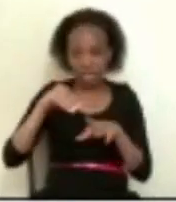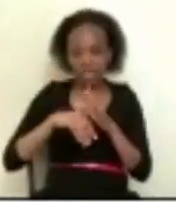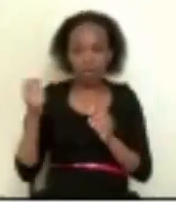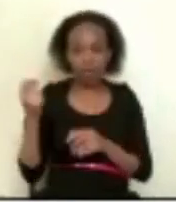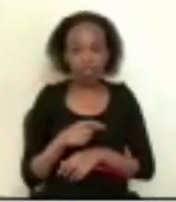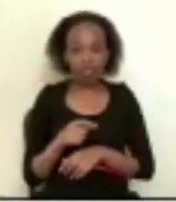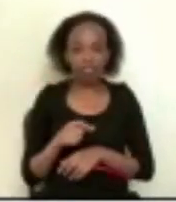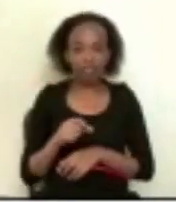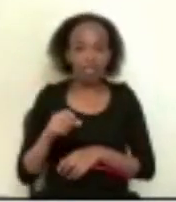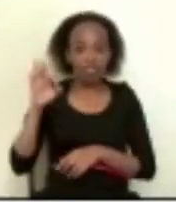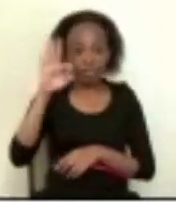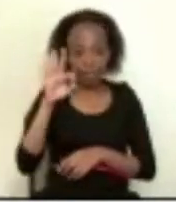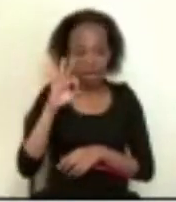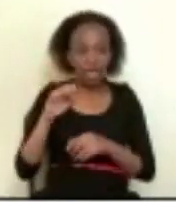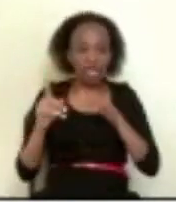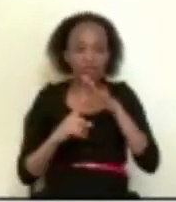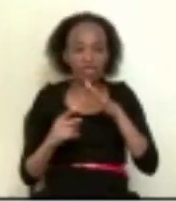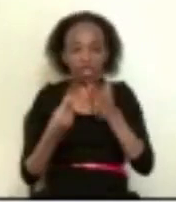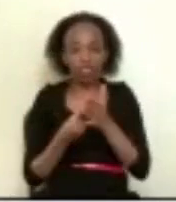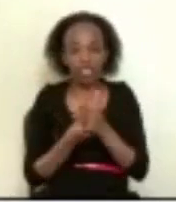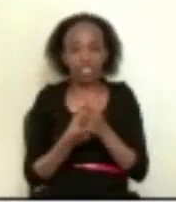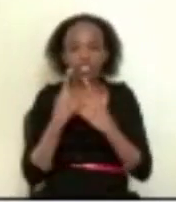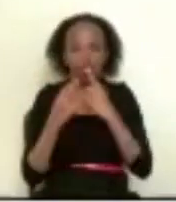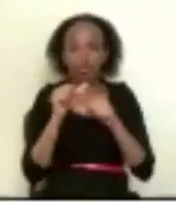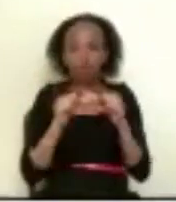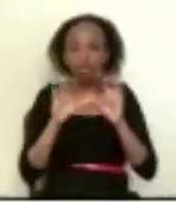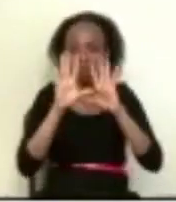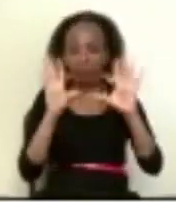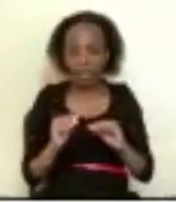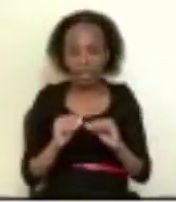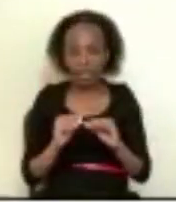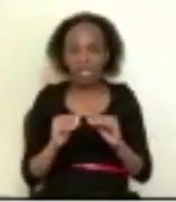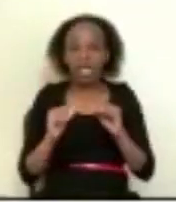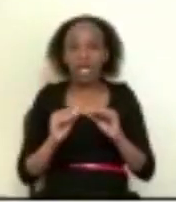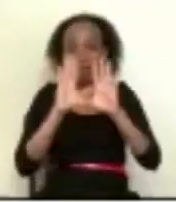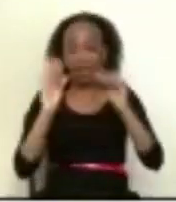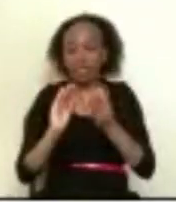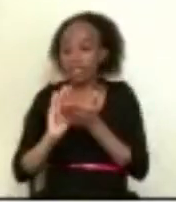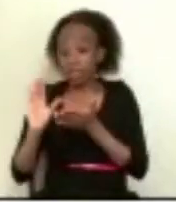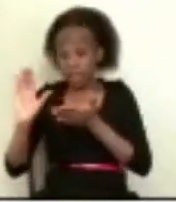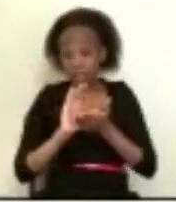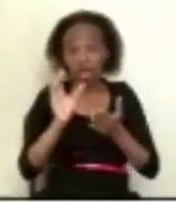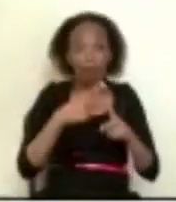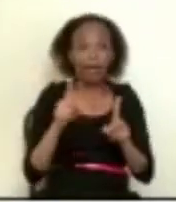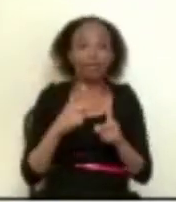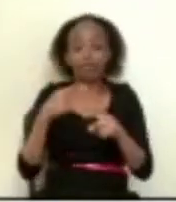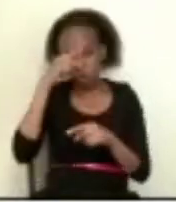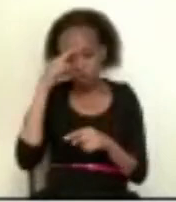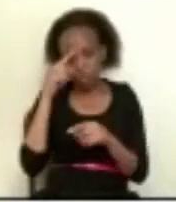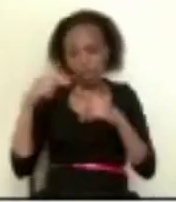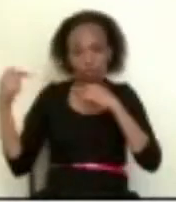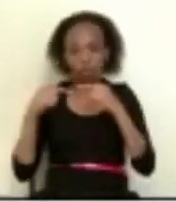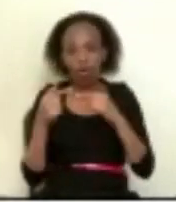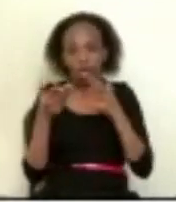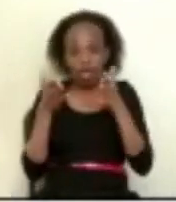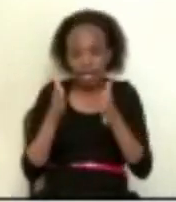the Minister of Finance actually spoke about, you know, the budget and the budget allocations. But because of the war, those have been thrown